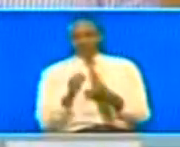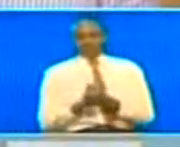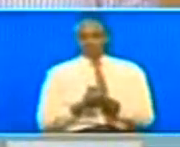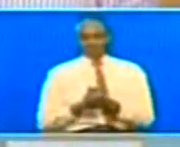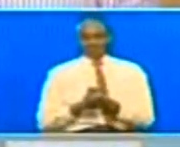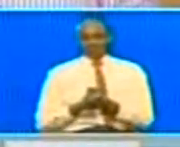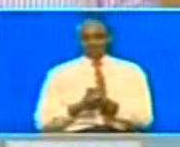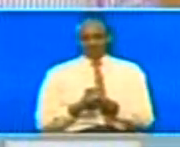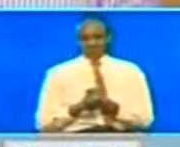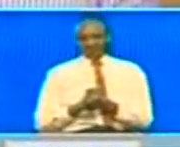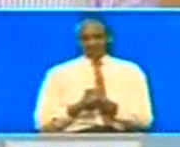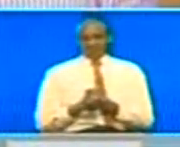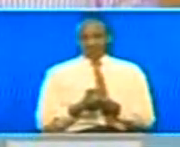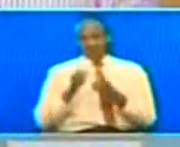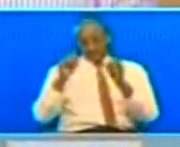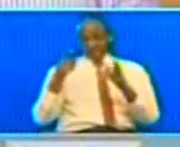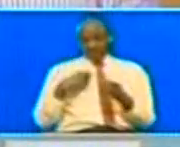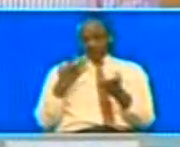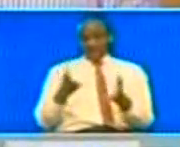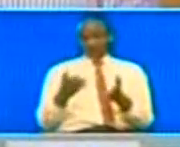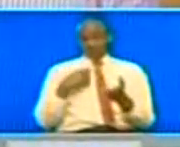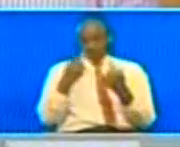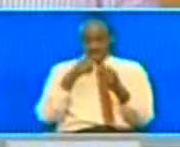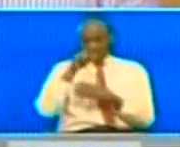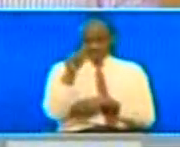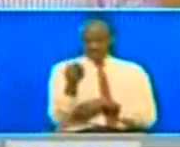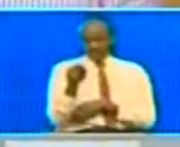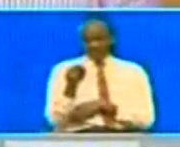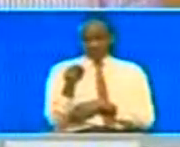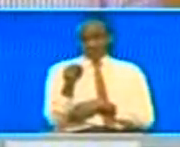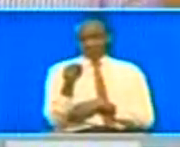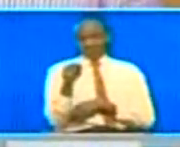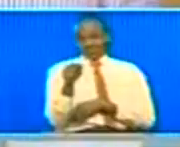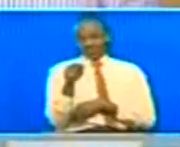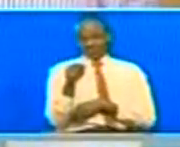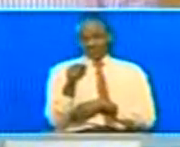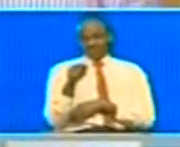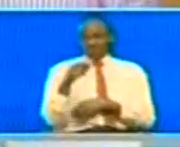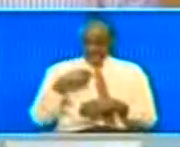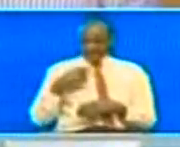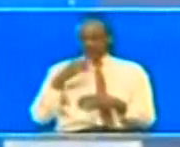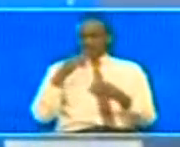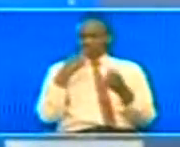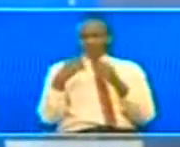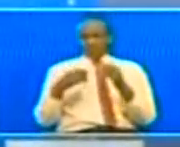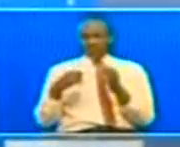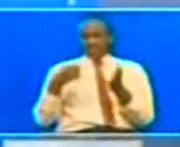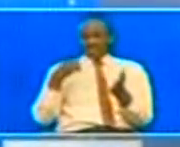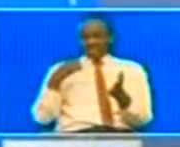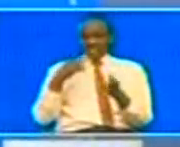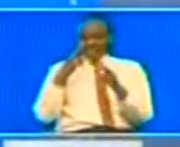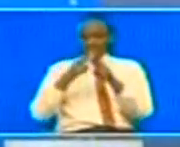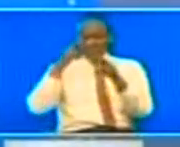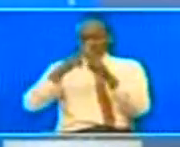All right, so let's talk about, and I think this is the great one that comes out, and it's the involvement of and the